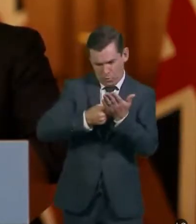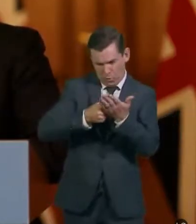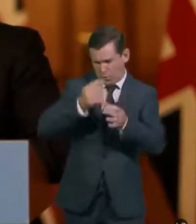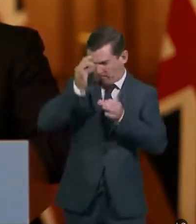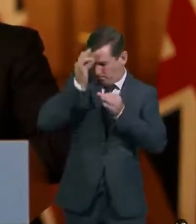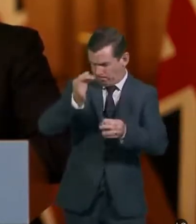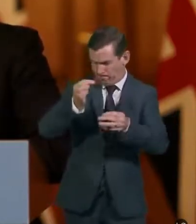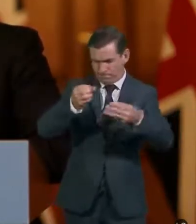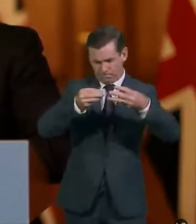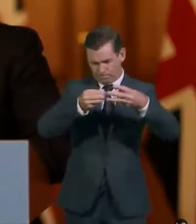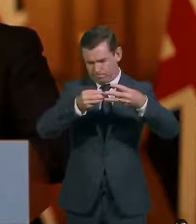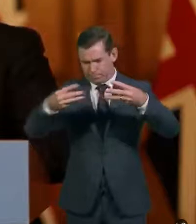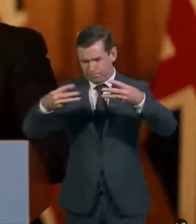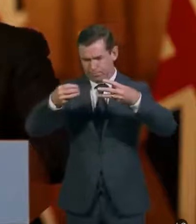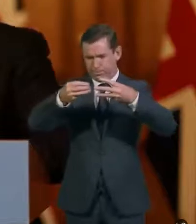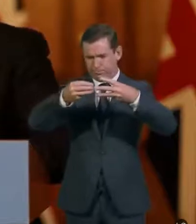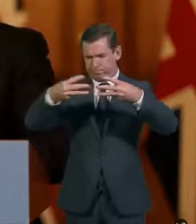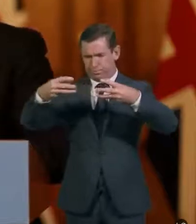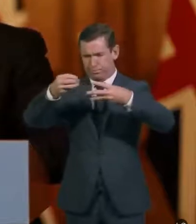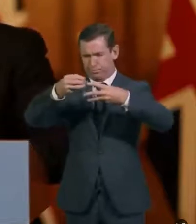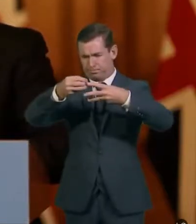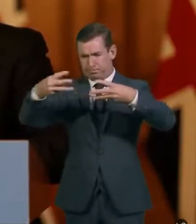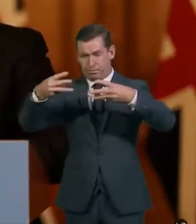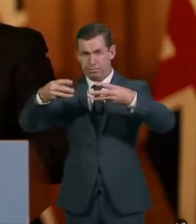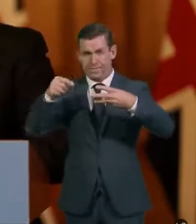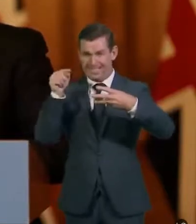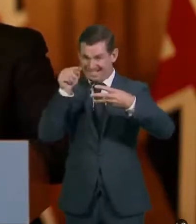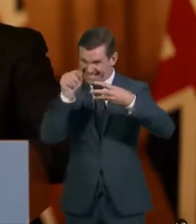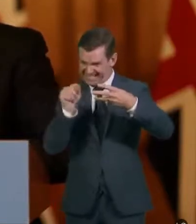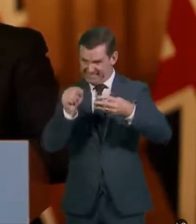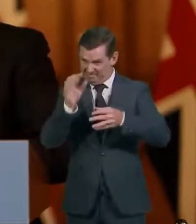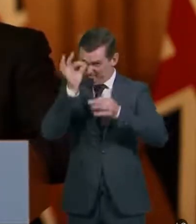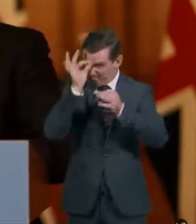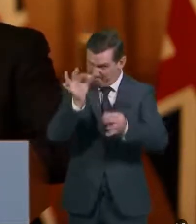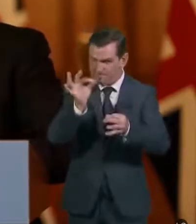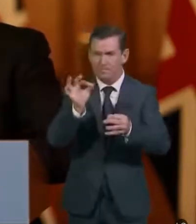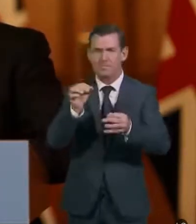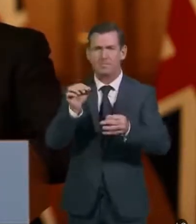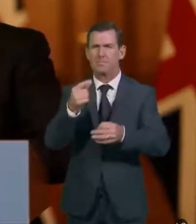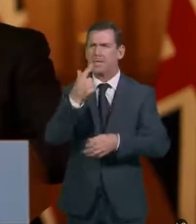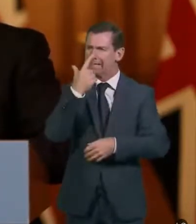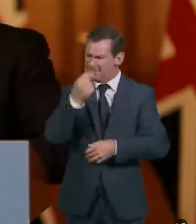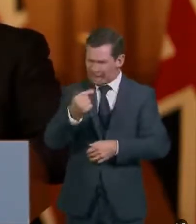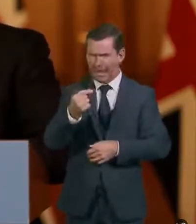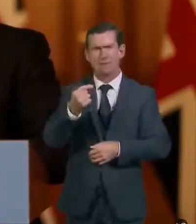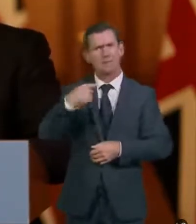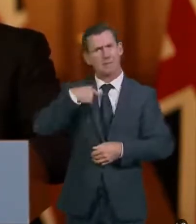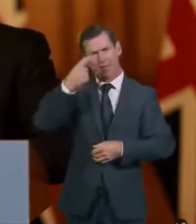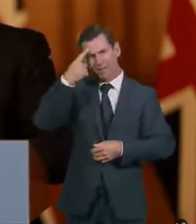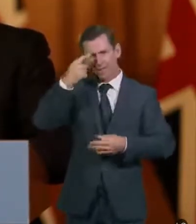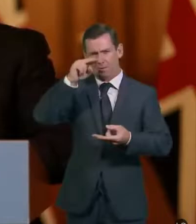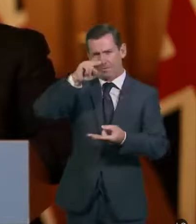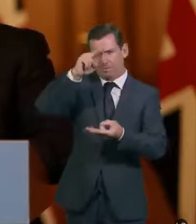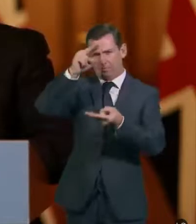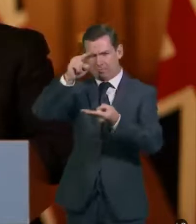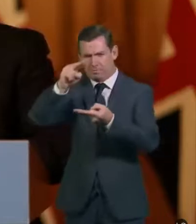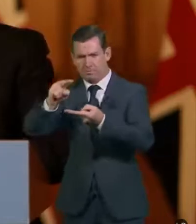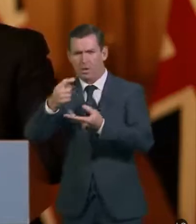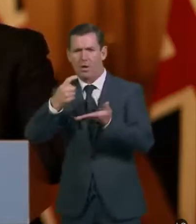local level, more than a chance that we can get the R down, because you need to get another 30% of that